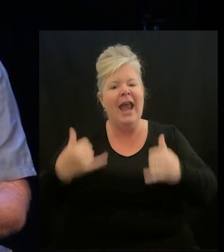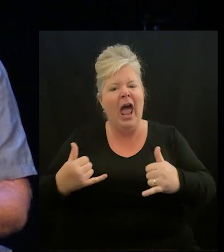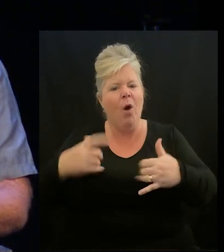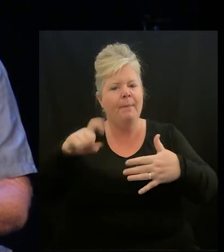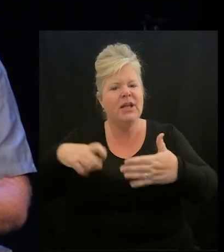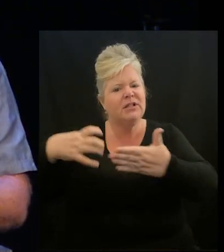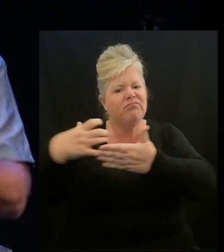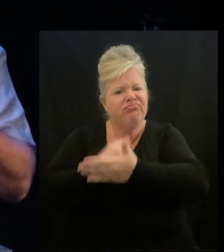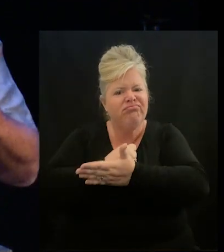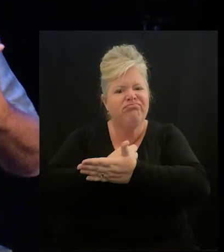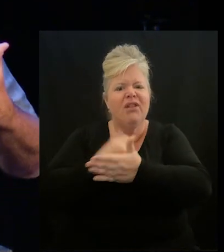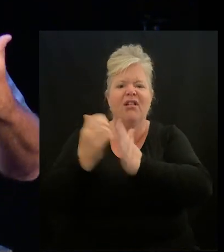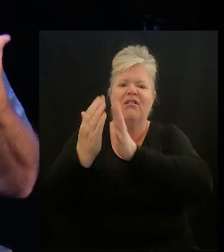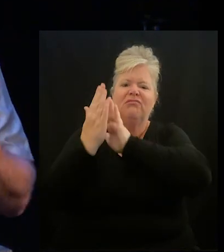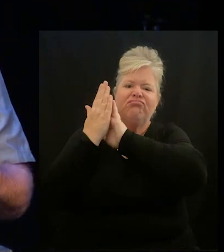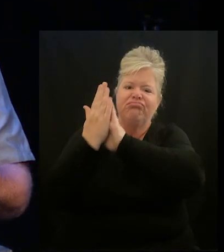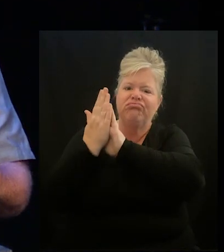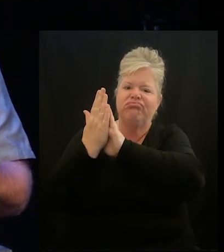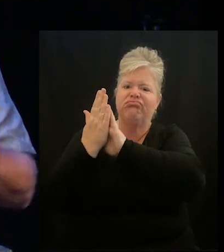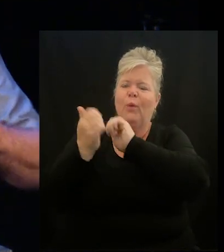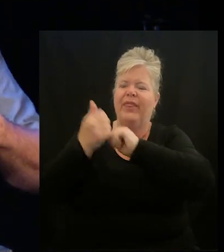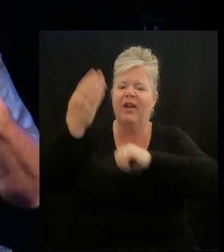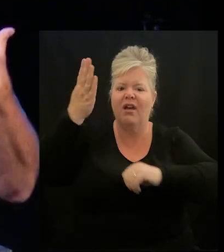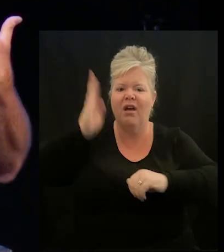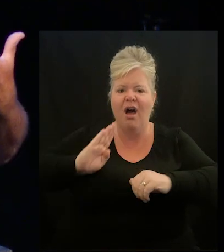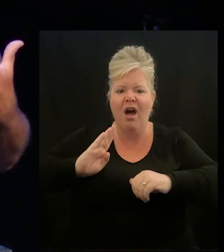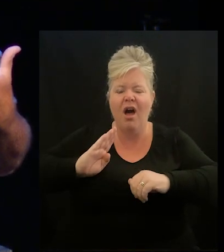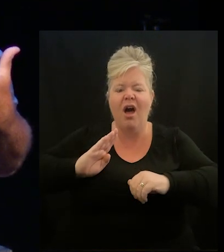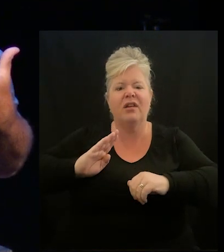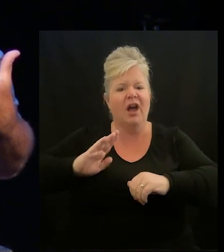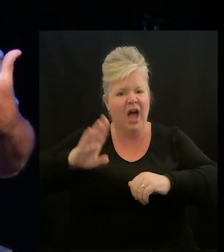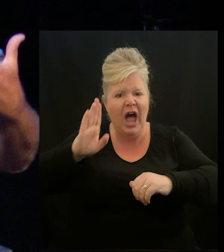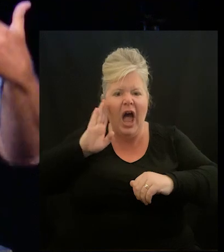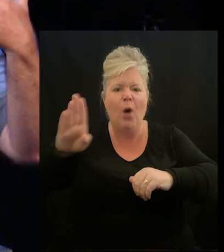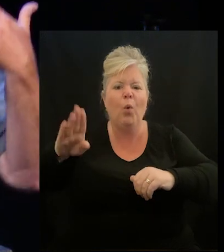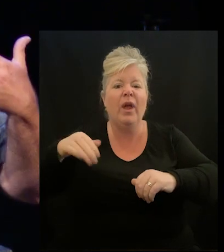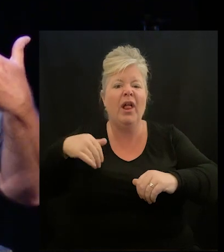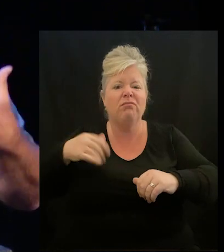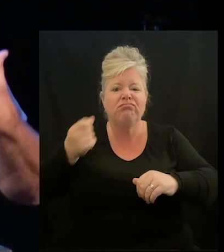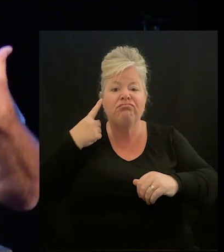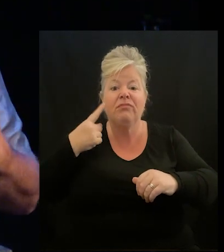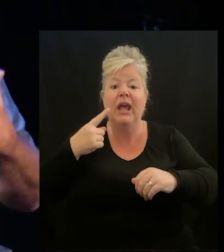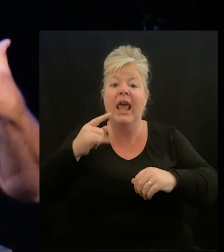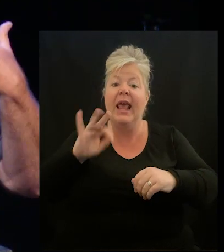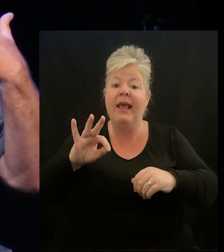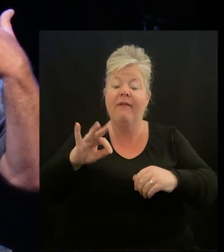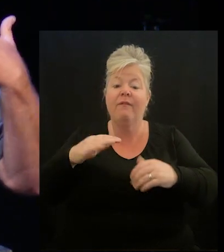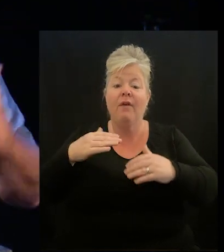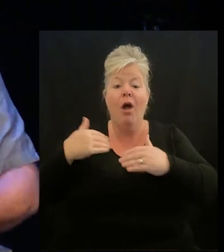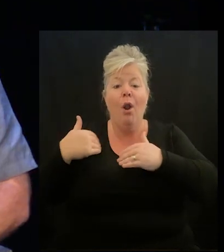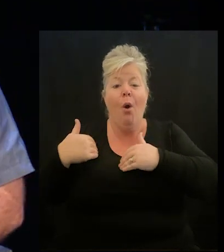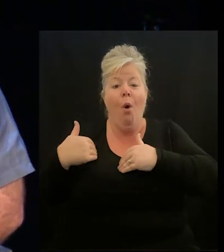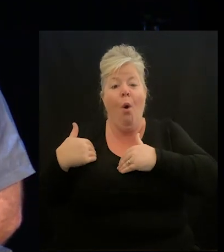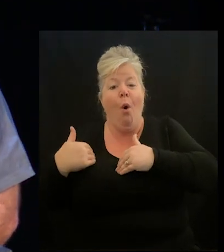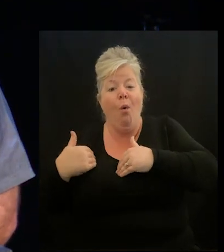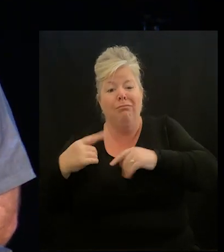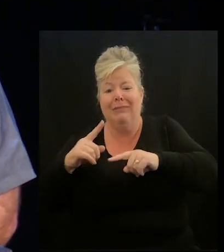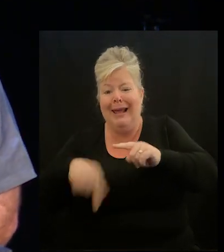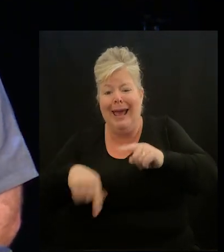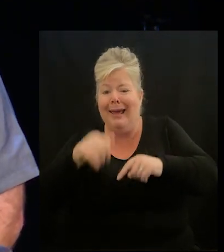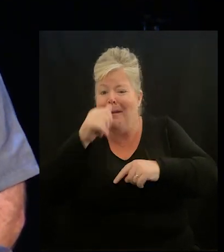Lord, and I'm going to realize something, and I'm going to execute something in my life that when the load becomes